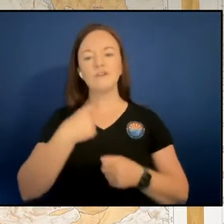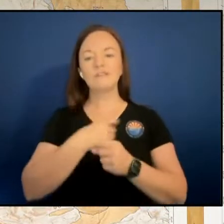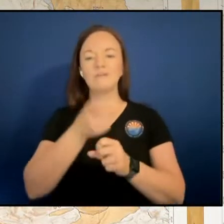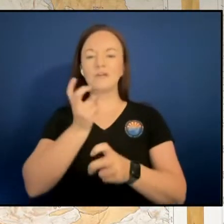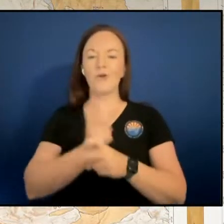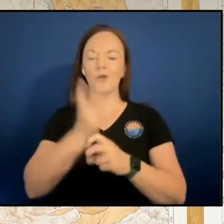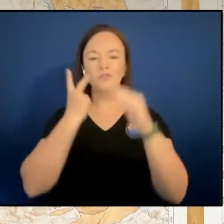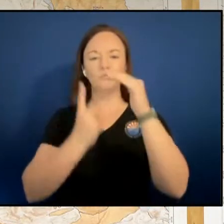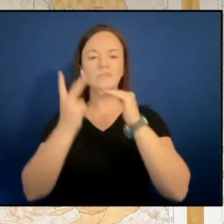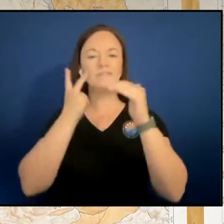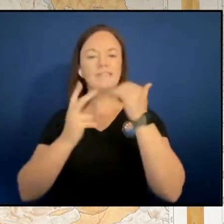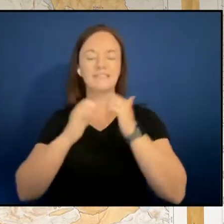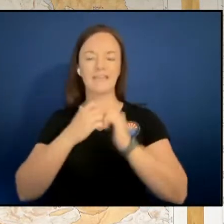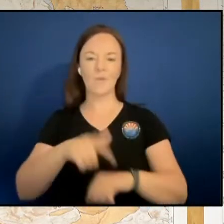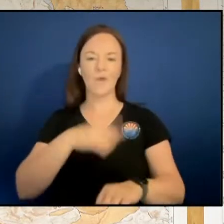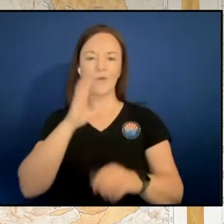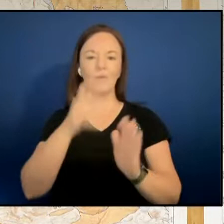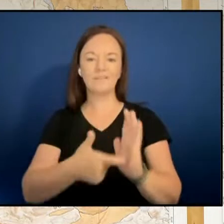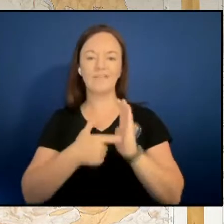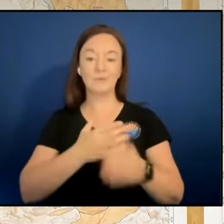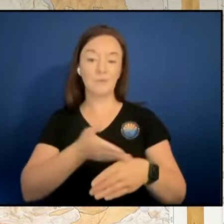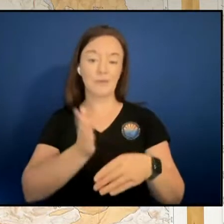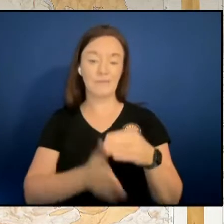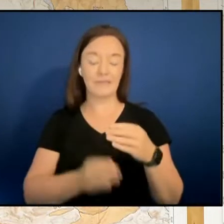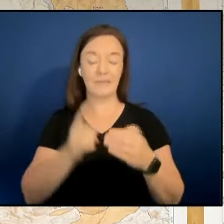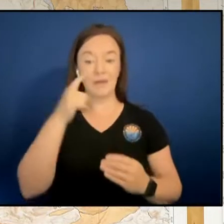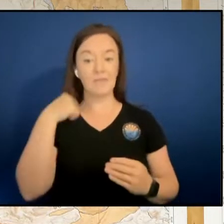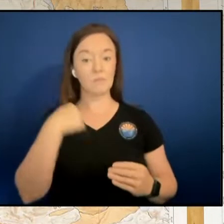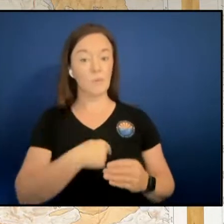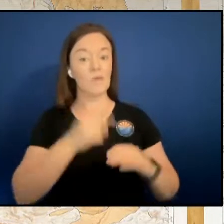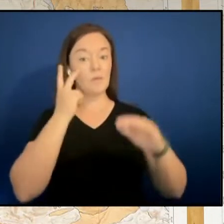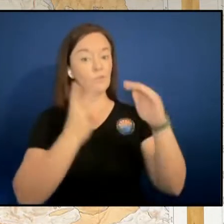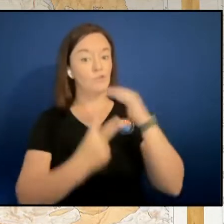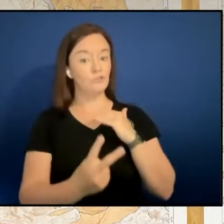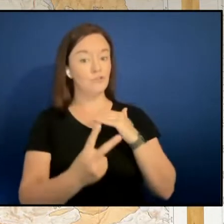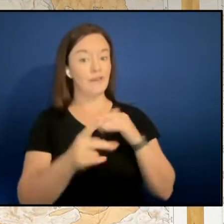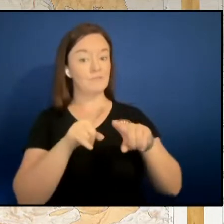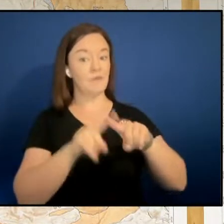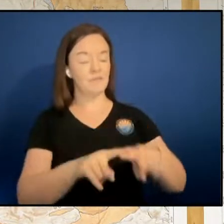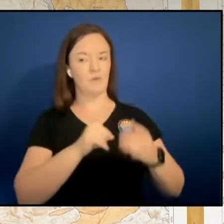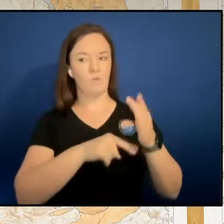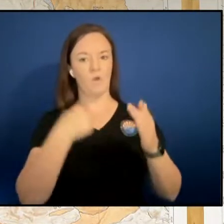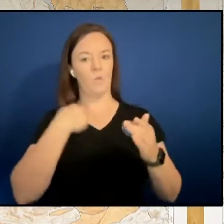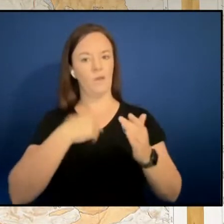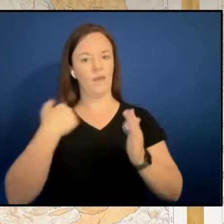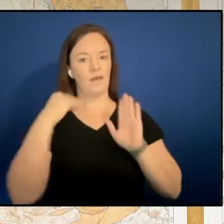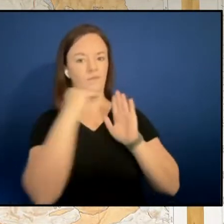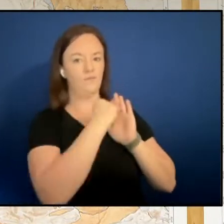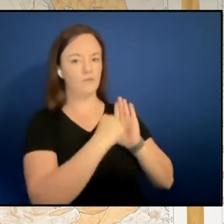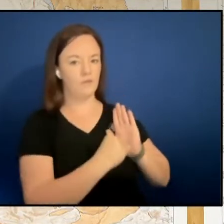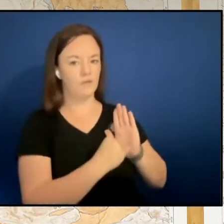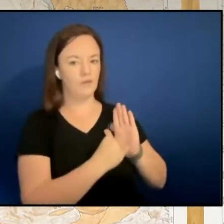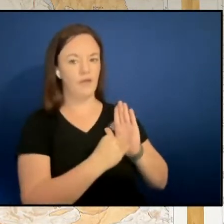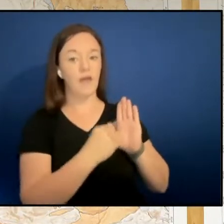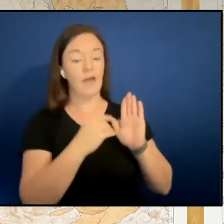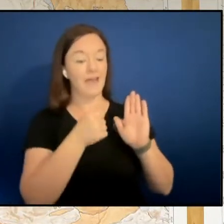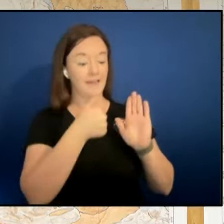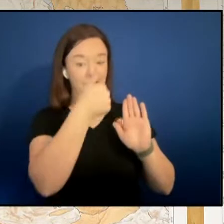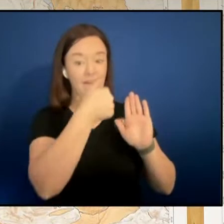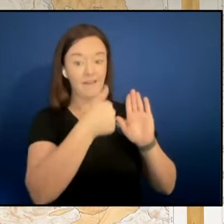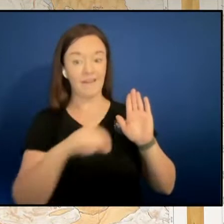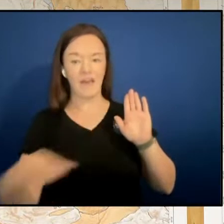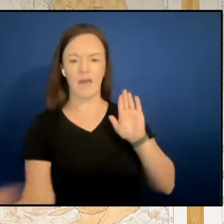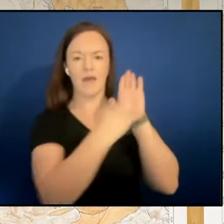it's going to take us to complete an area, because we make those projections based on what is known. And then when you add that extra work,